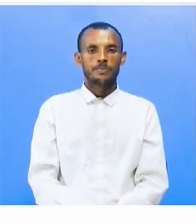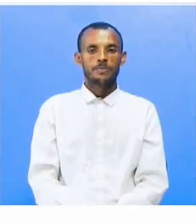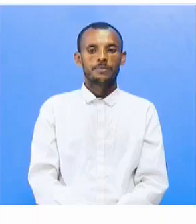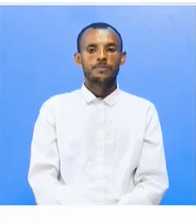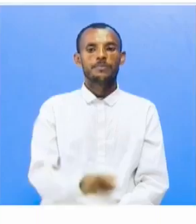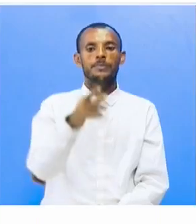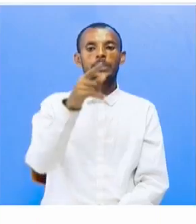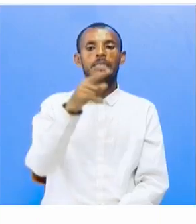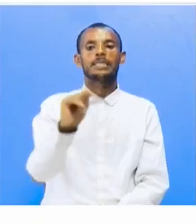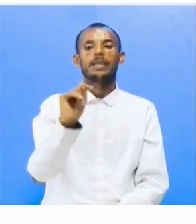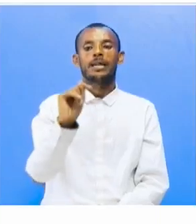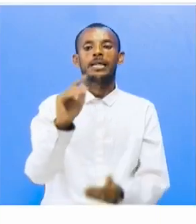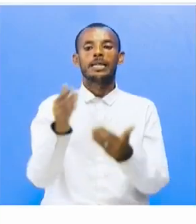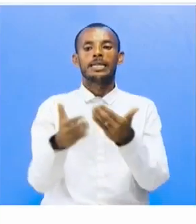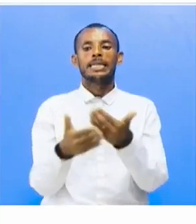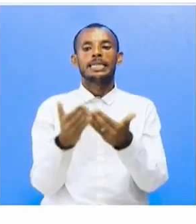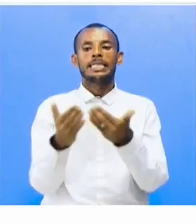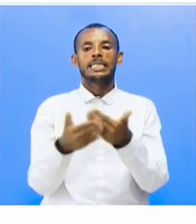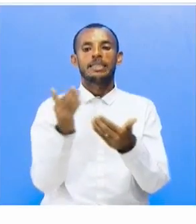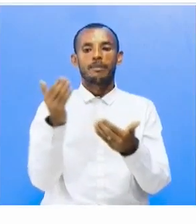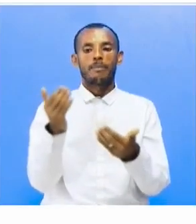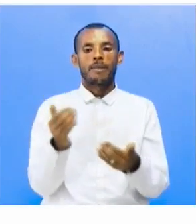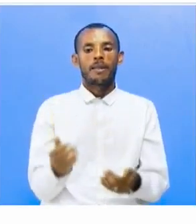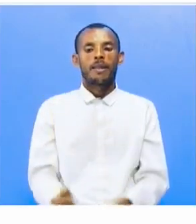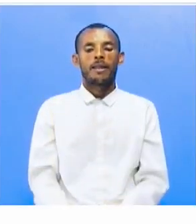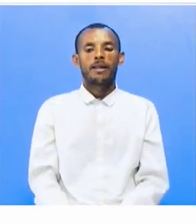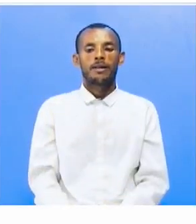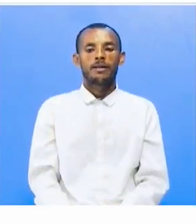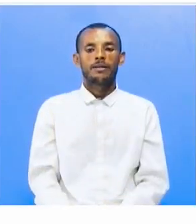the simple